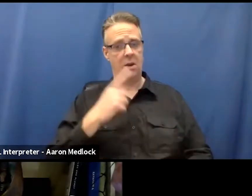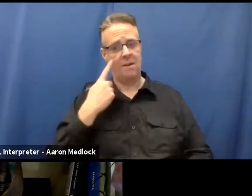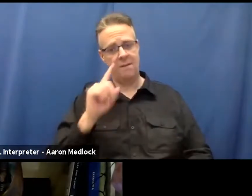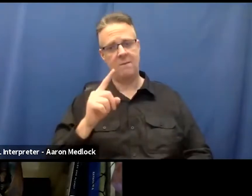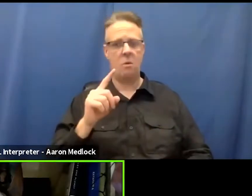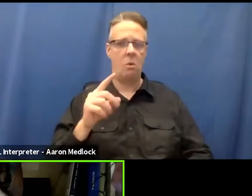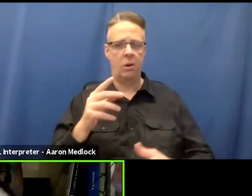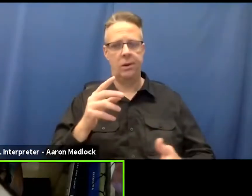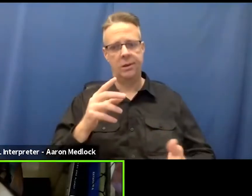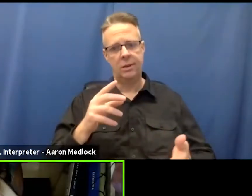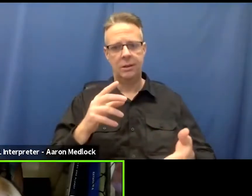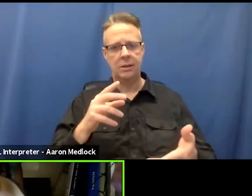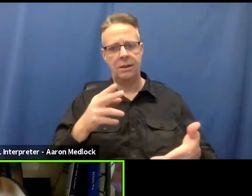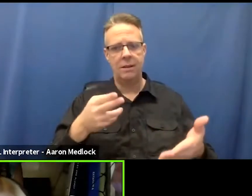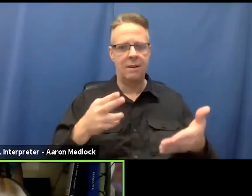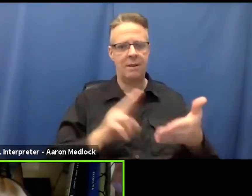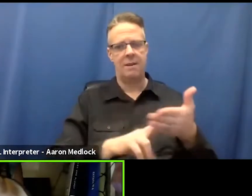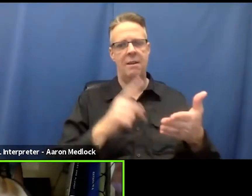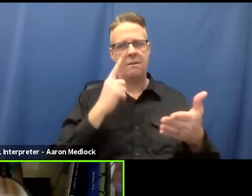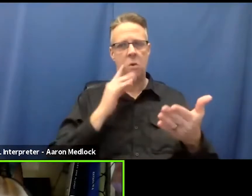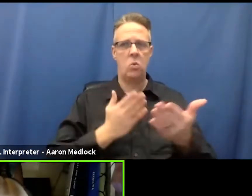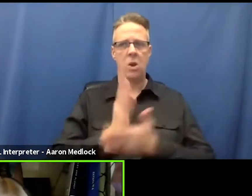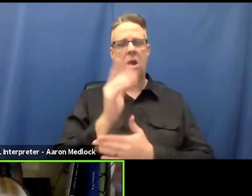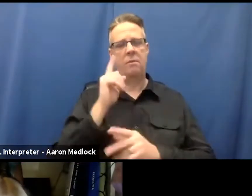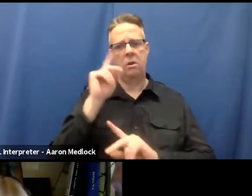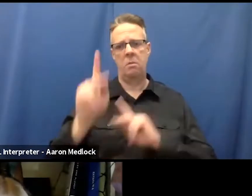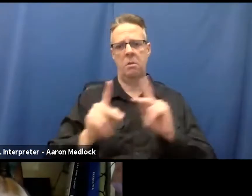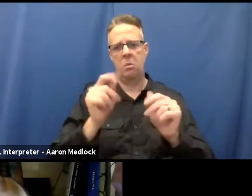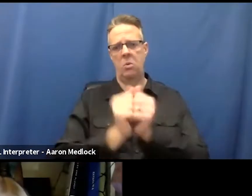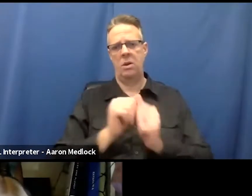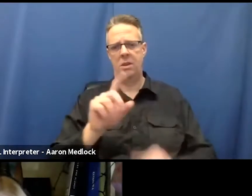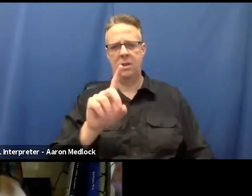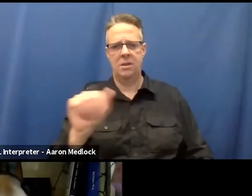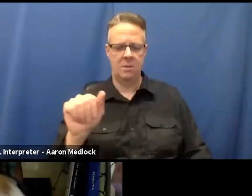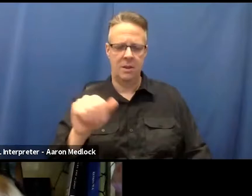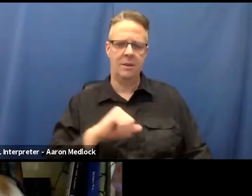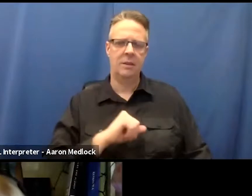on the Convention of Rights for People with Disabilities. And